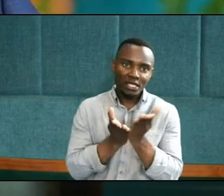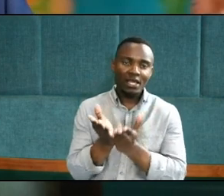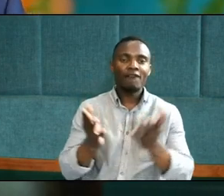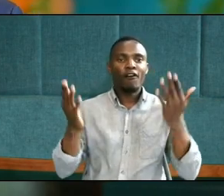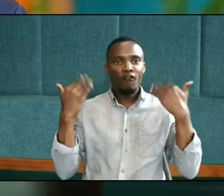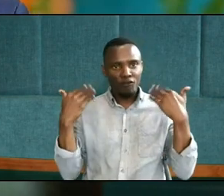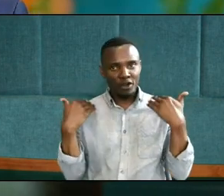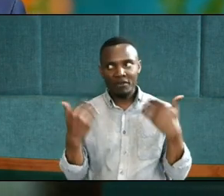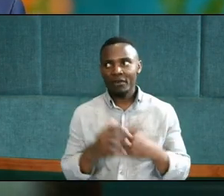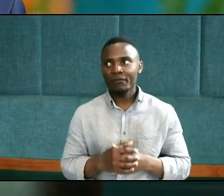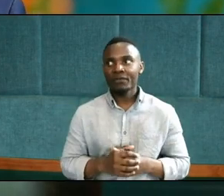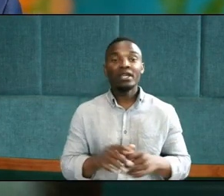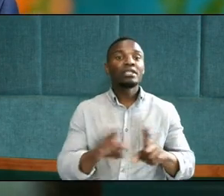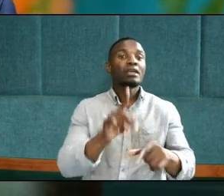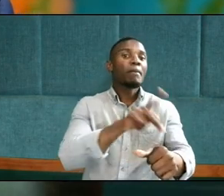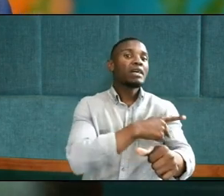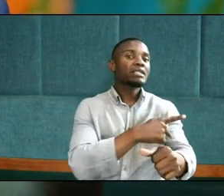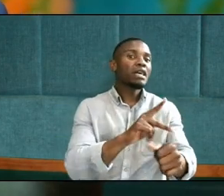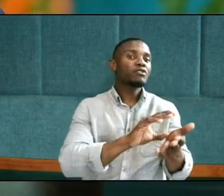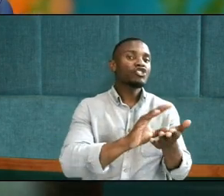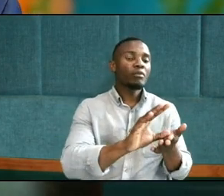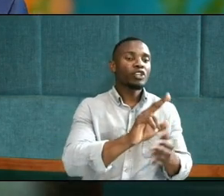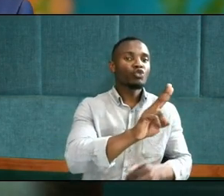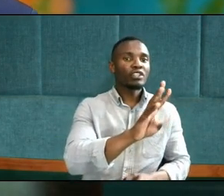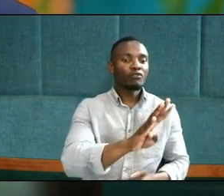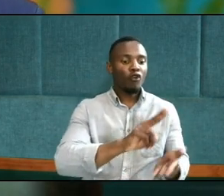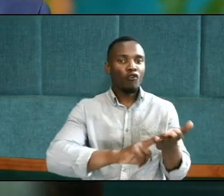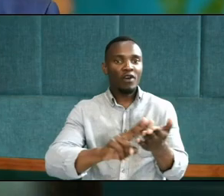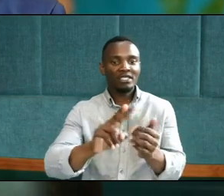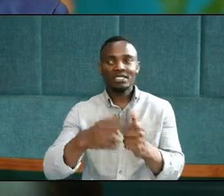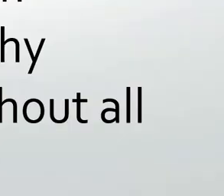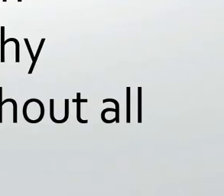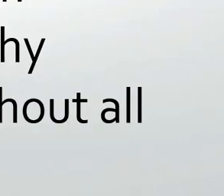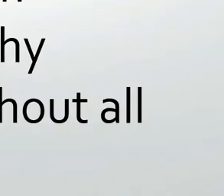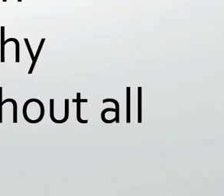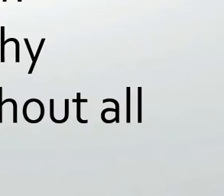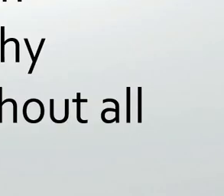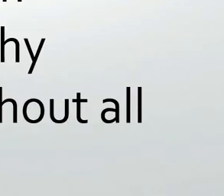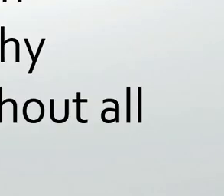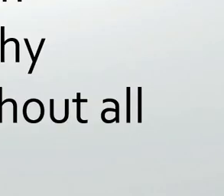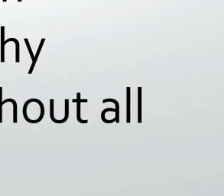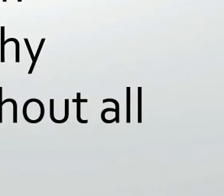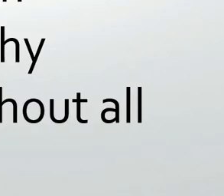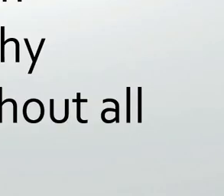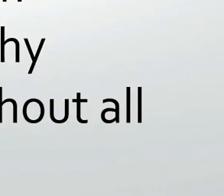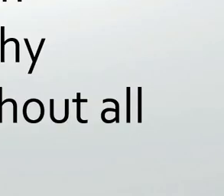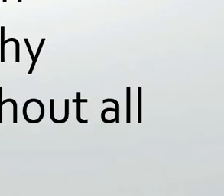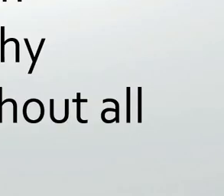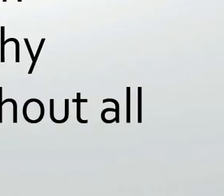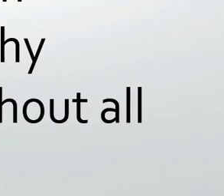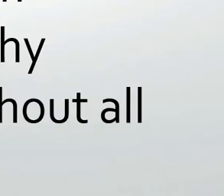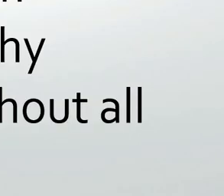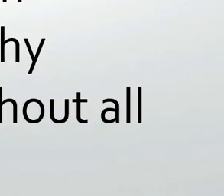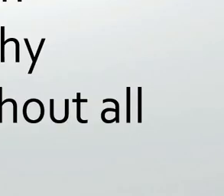Our psalm there, Psalm 24:7, and all that those verses say, to make known to the sons of men his mighty acts